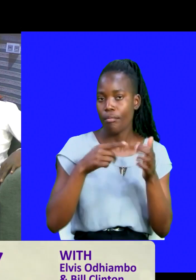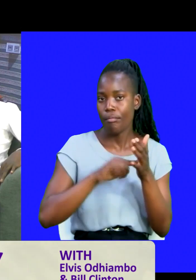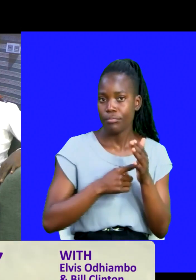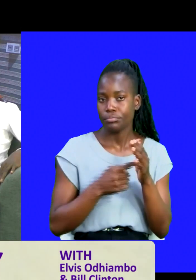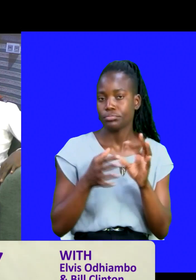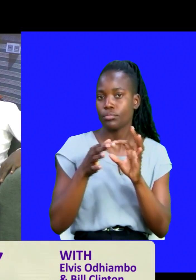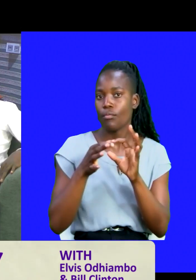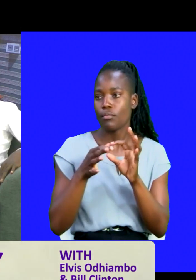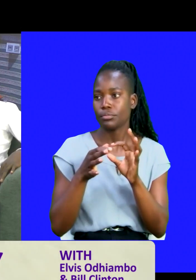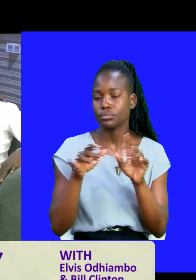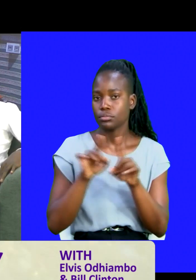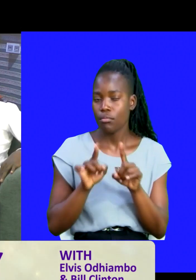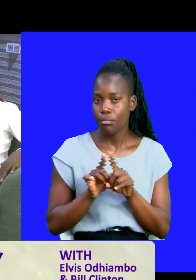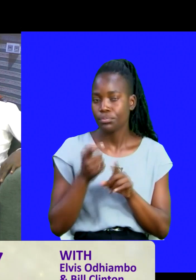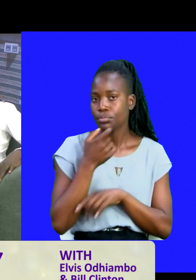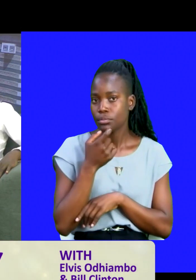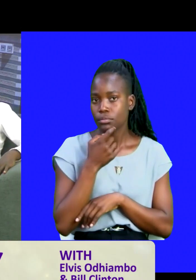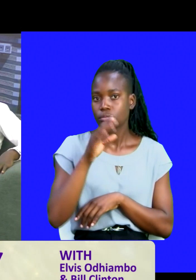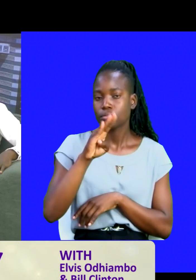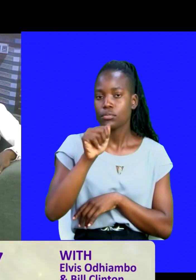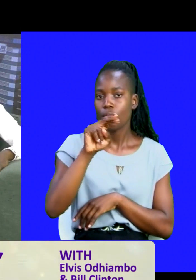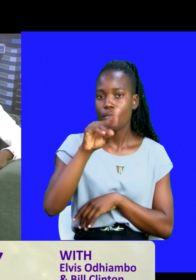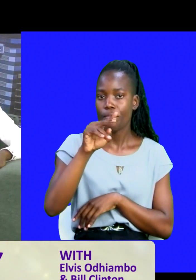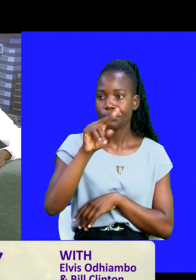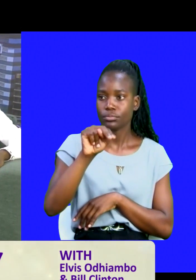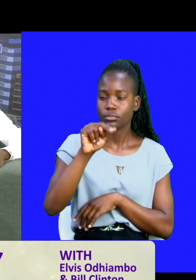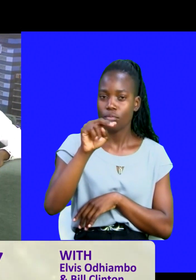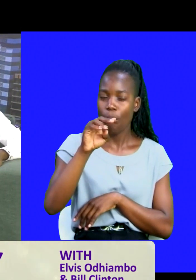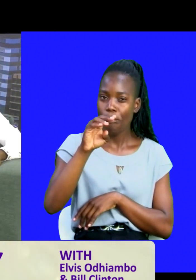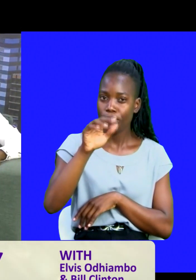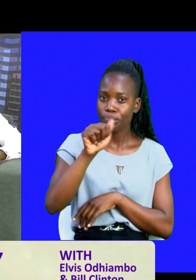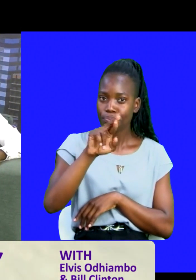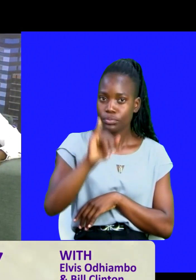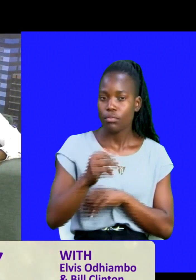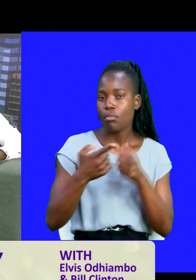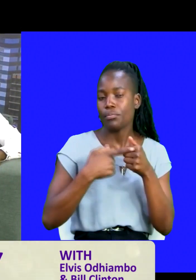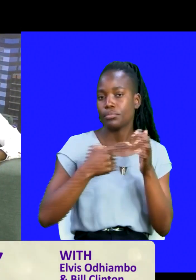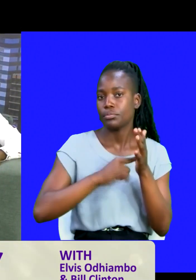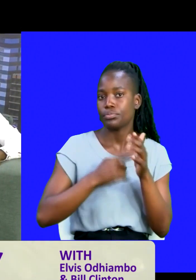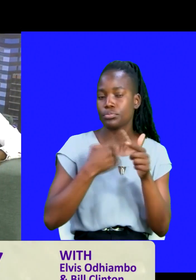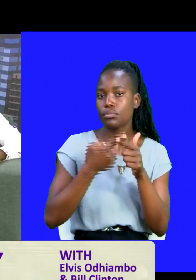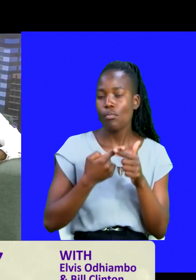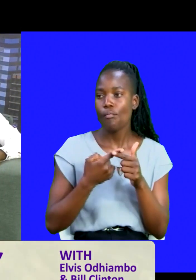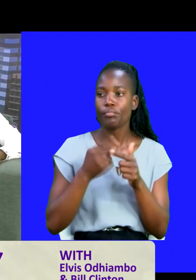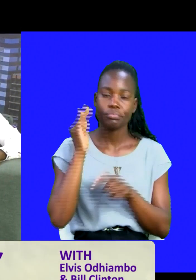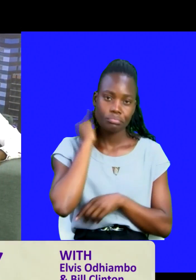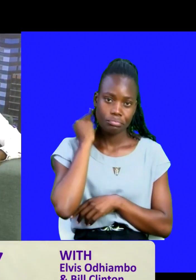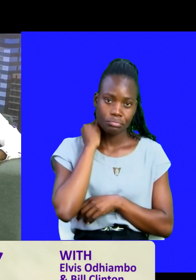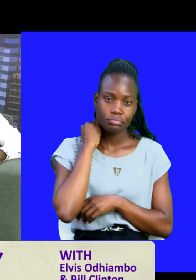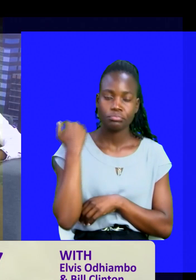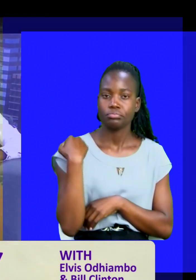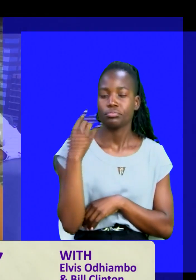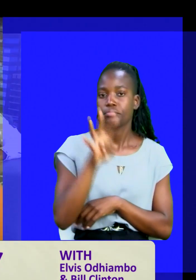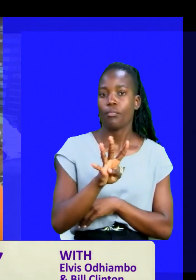of course, with Gor Mahia, Bandari are at 6 points, who would have thought? And then we have Muranga Seals now at number